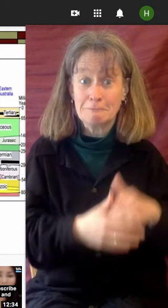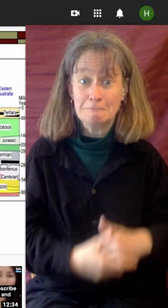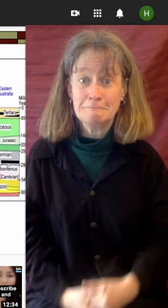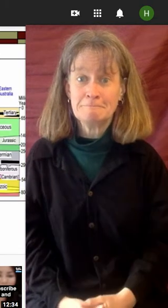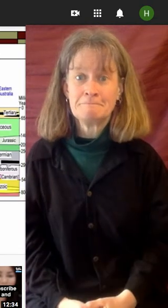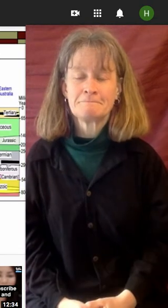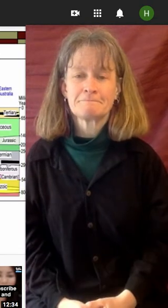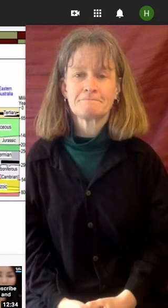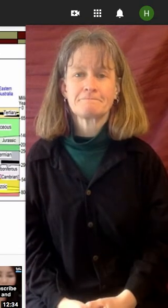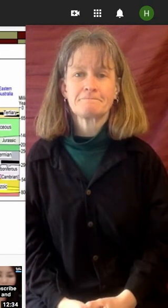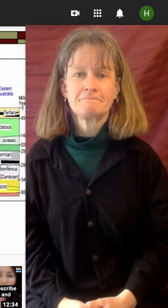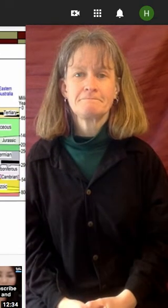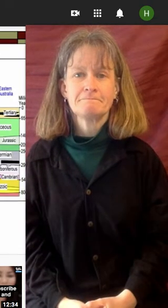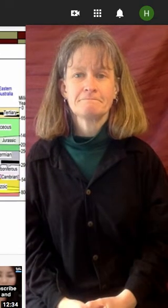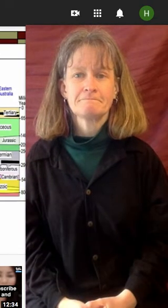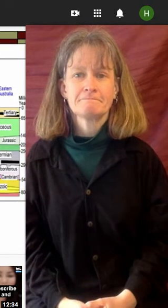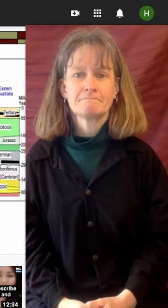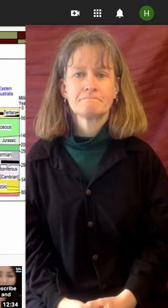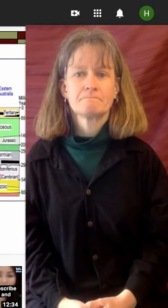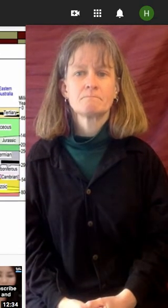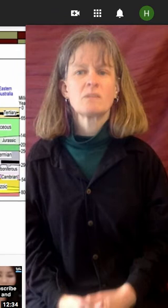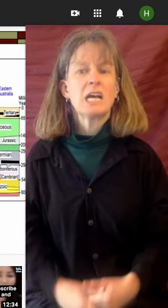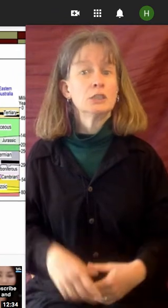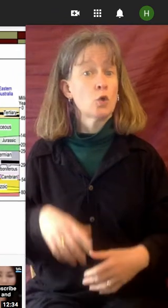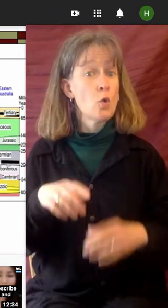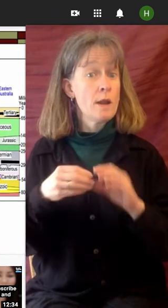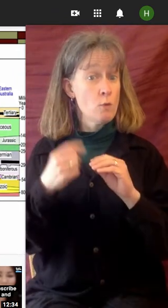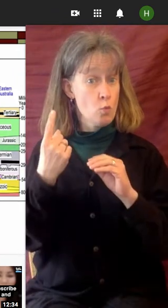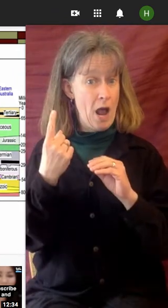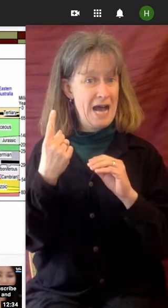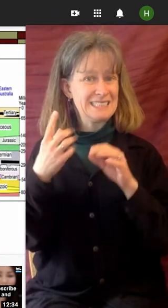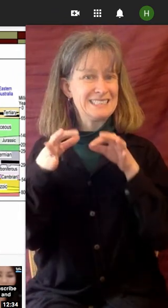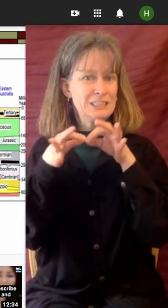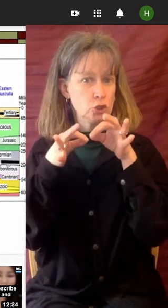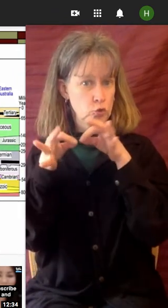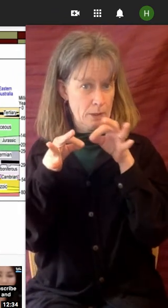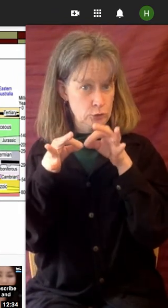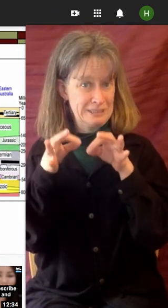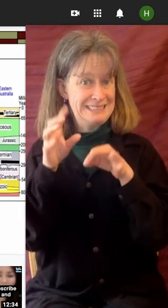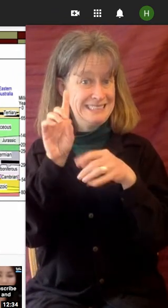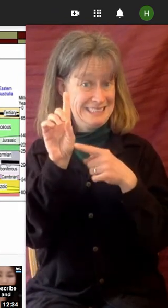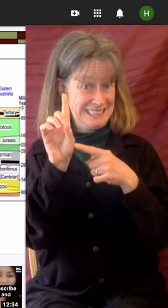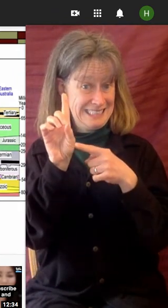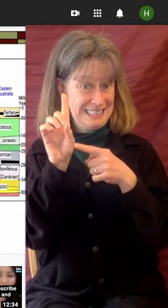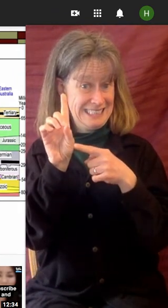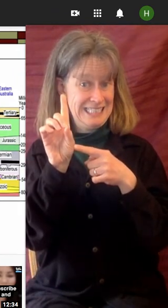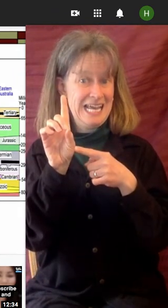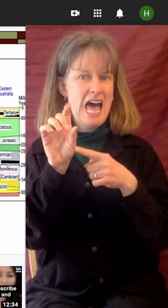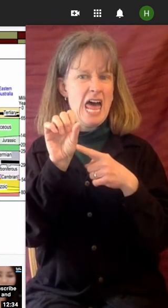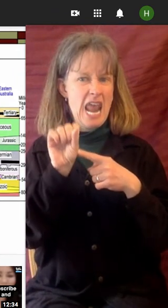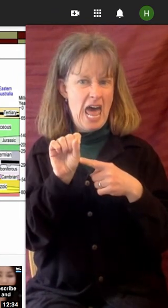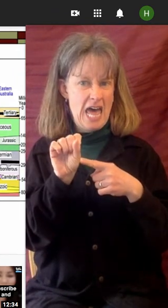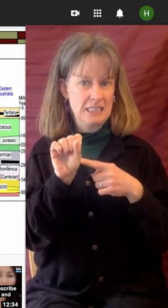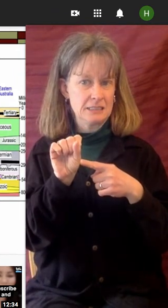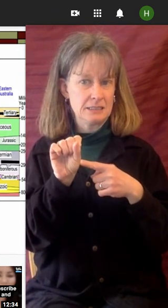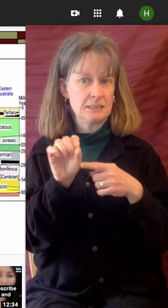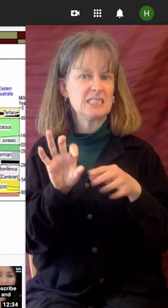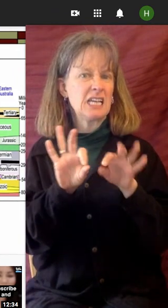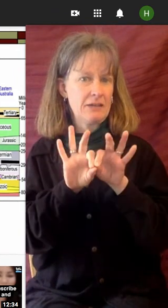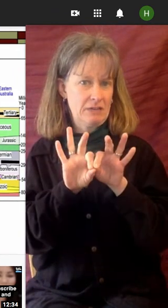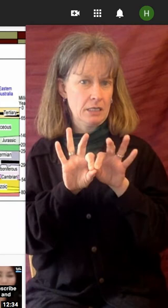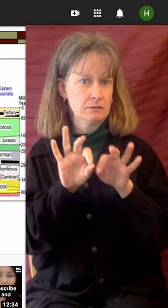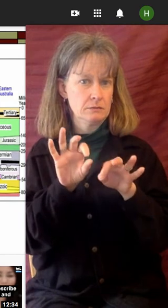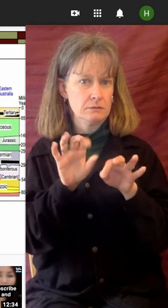So here is description and here is significance for fossils. What fossils are